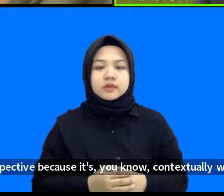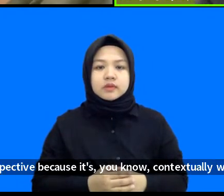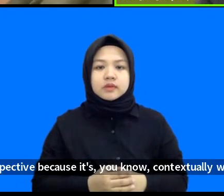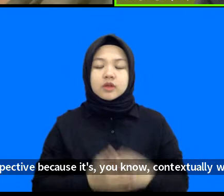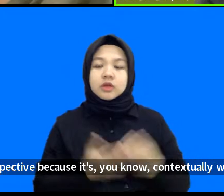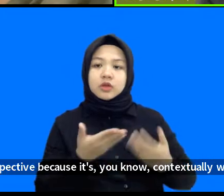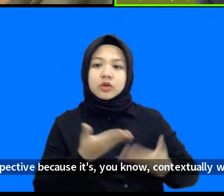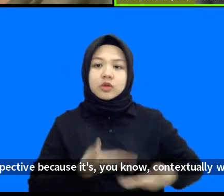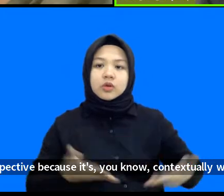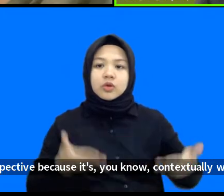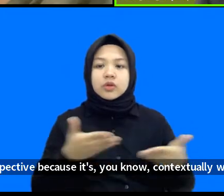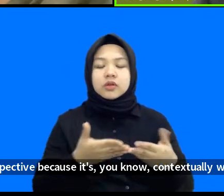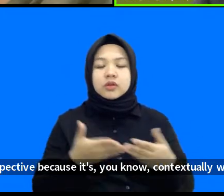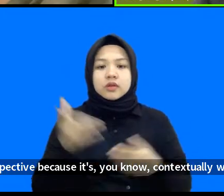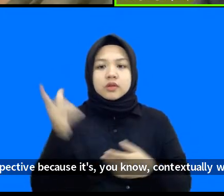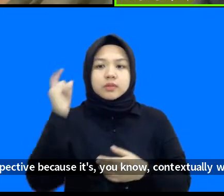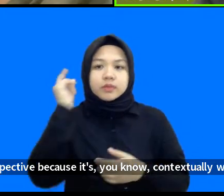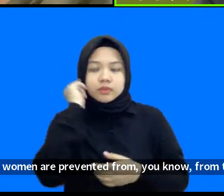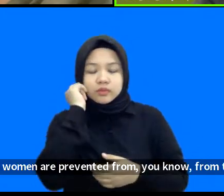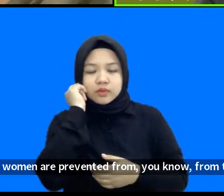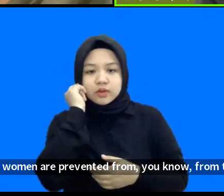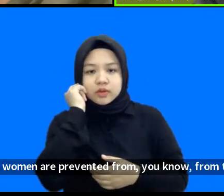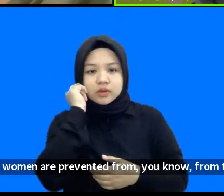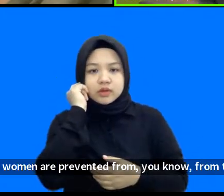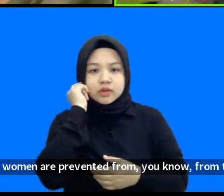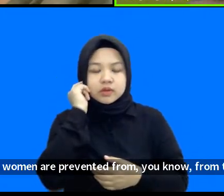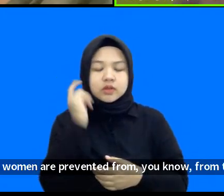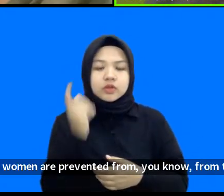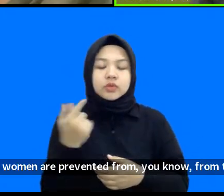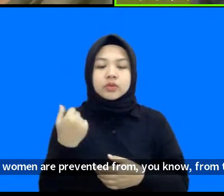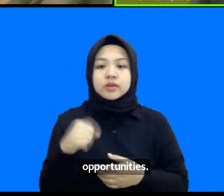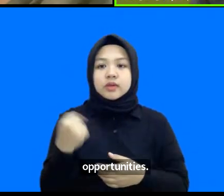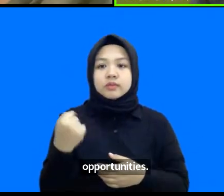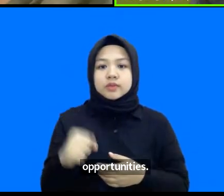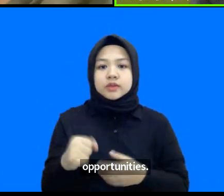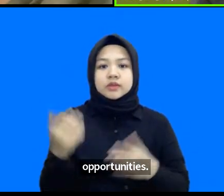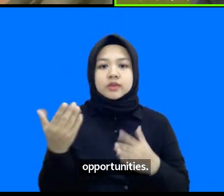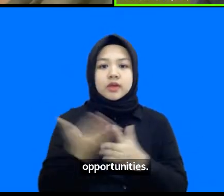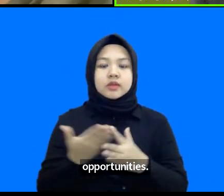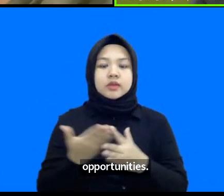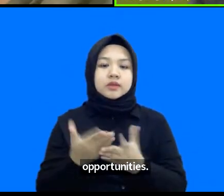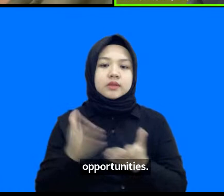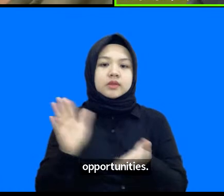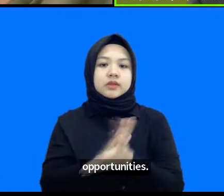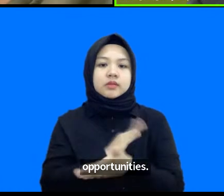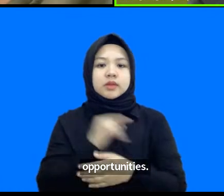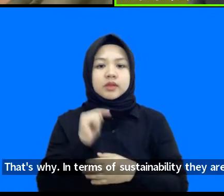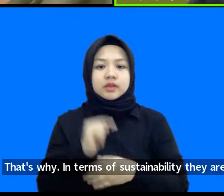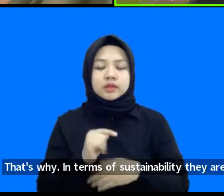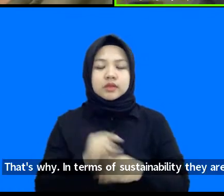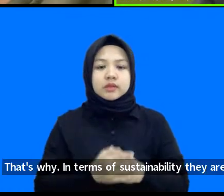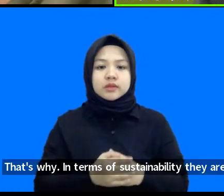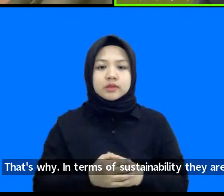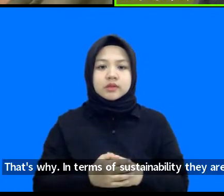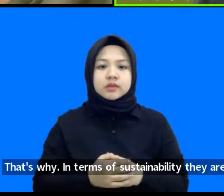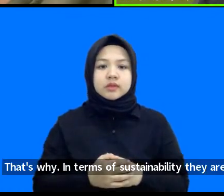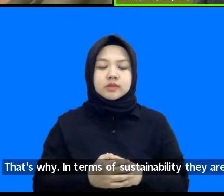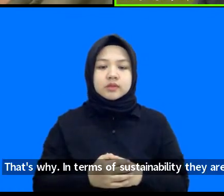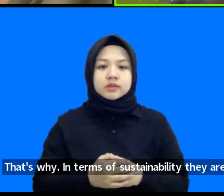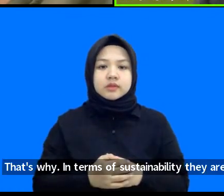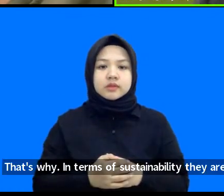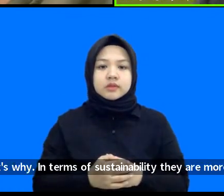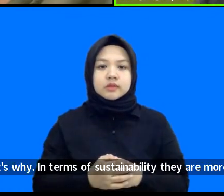prevented from these opportunities. That's why in terms of sustainability, they are more inclined to, they are